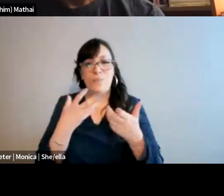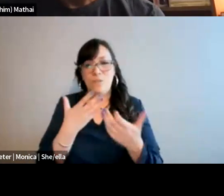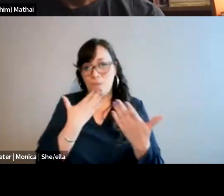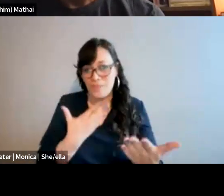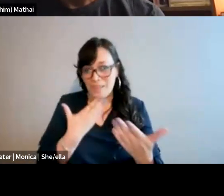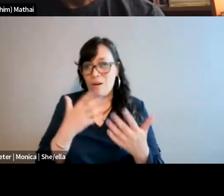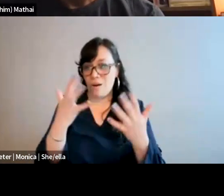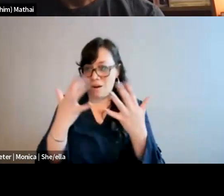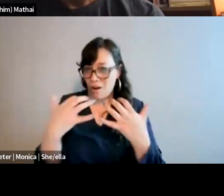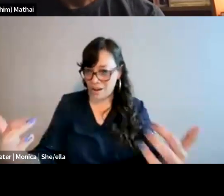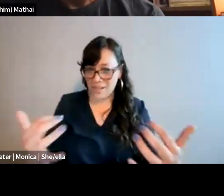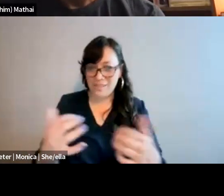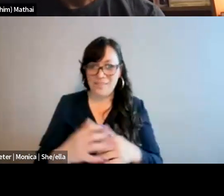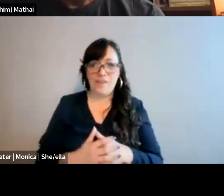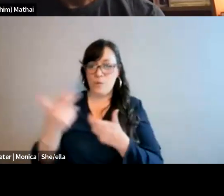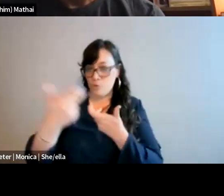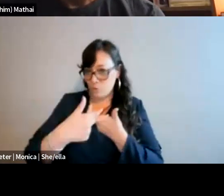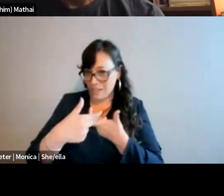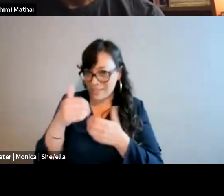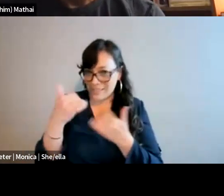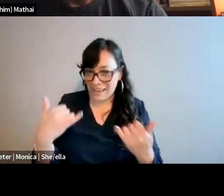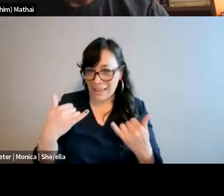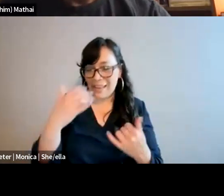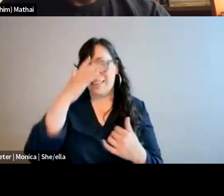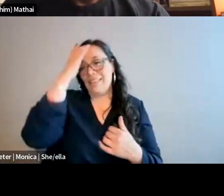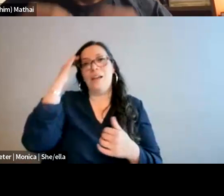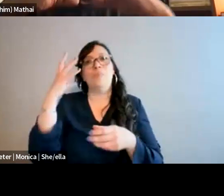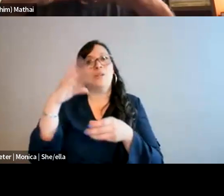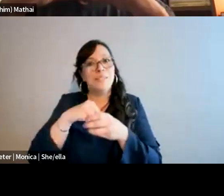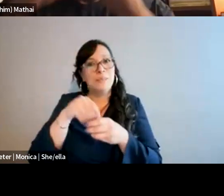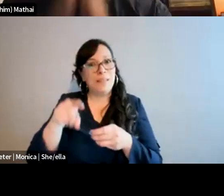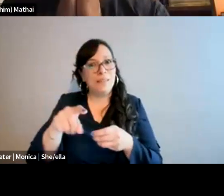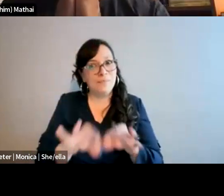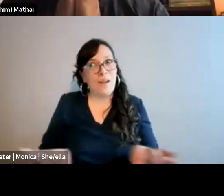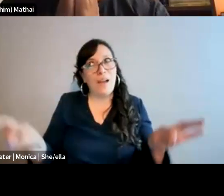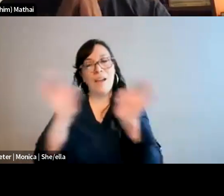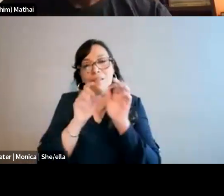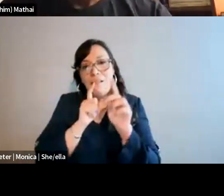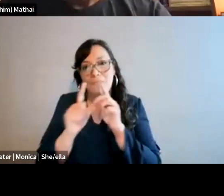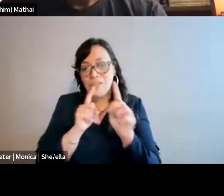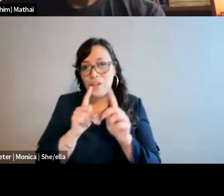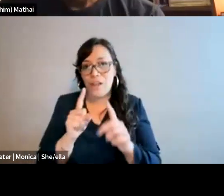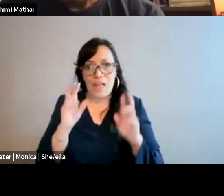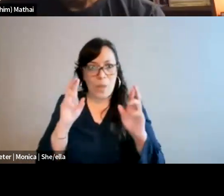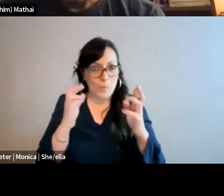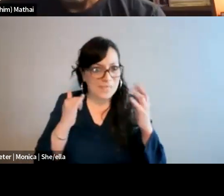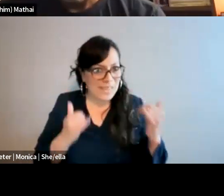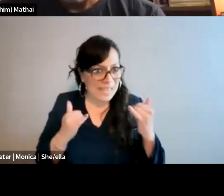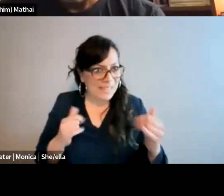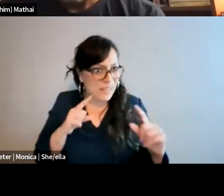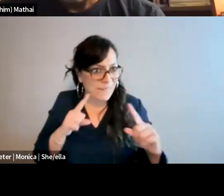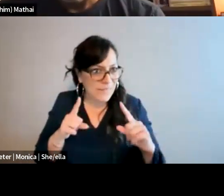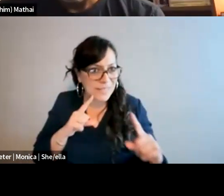our audience for joining us and participating in this vital conversation. I hope today's conversation